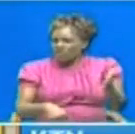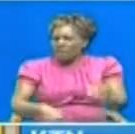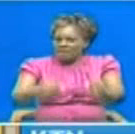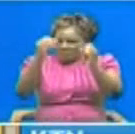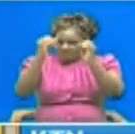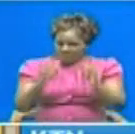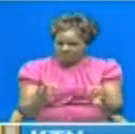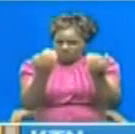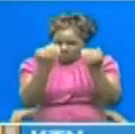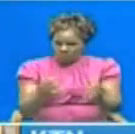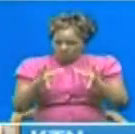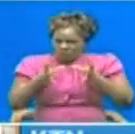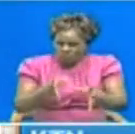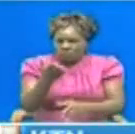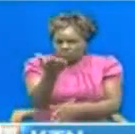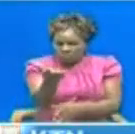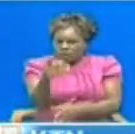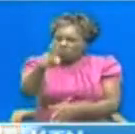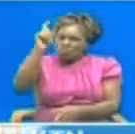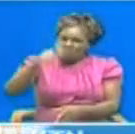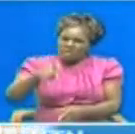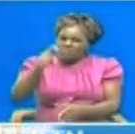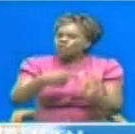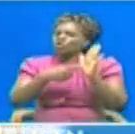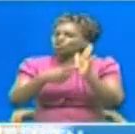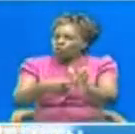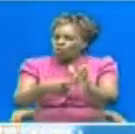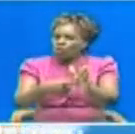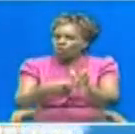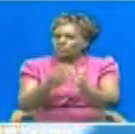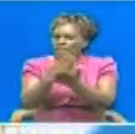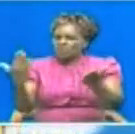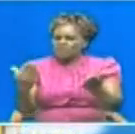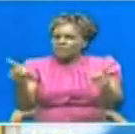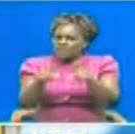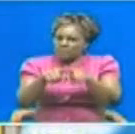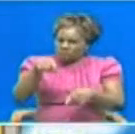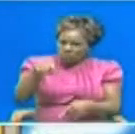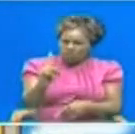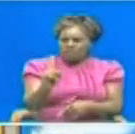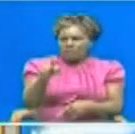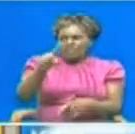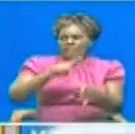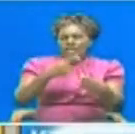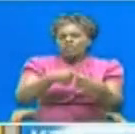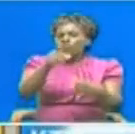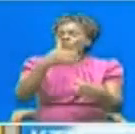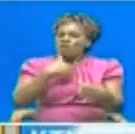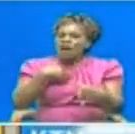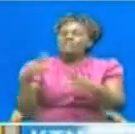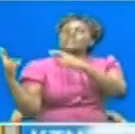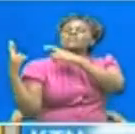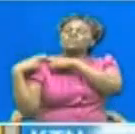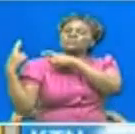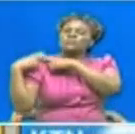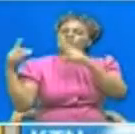a requirement is imposed on you that you must carry certain goods alongside yours, then you also have an obligation